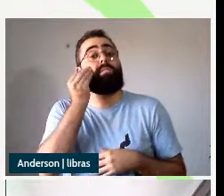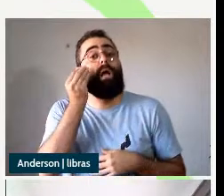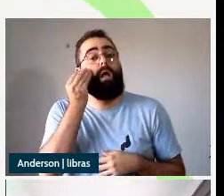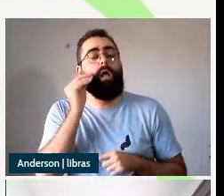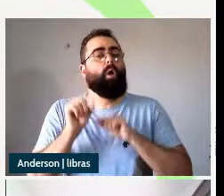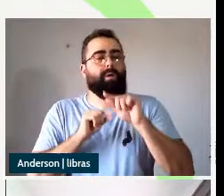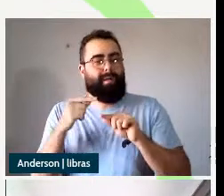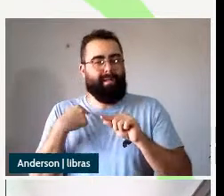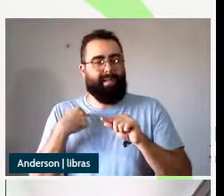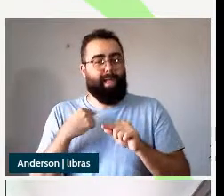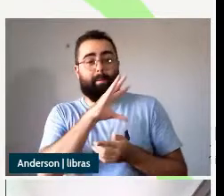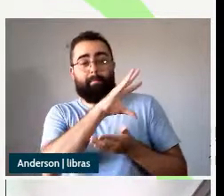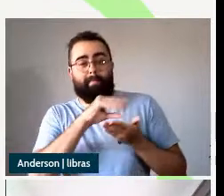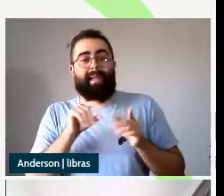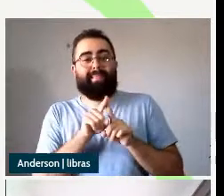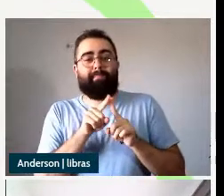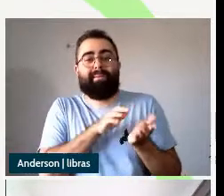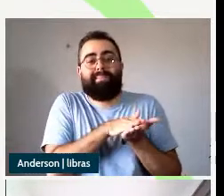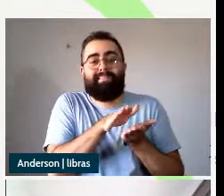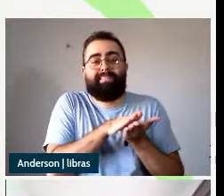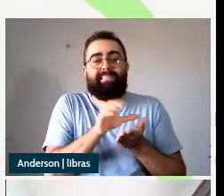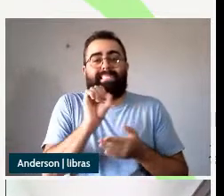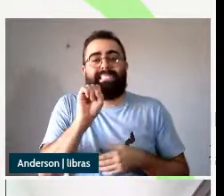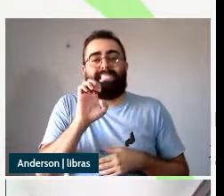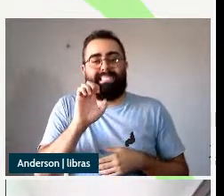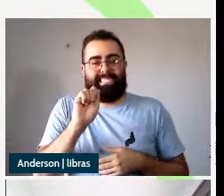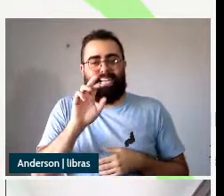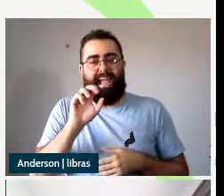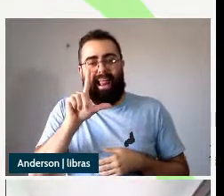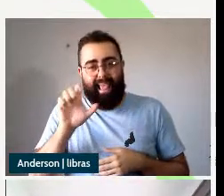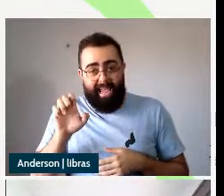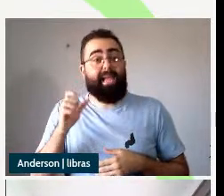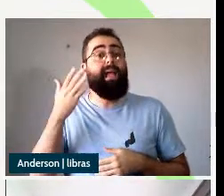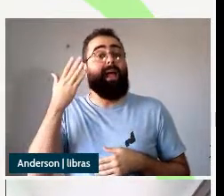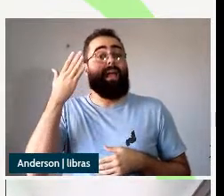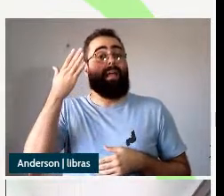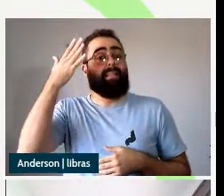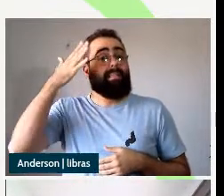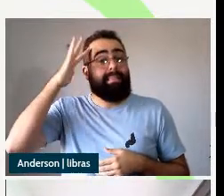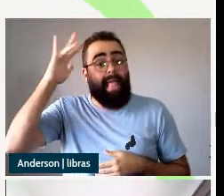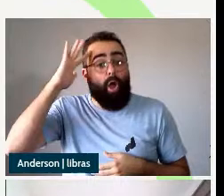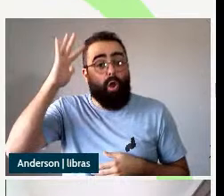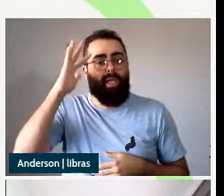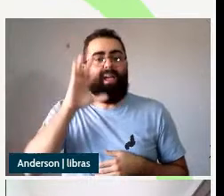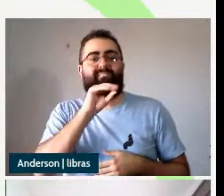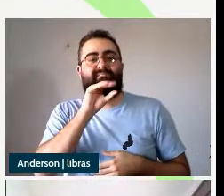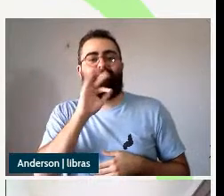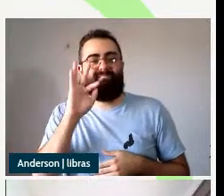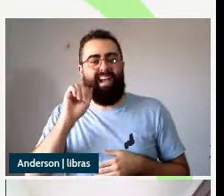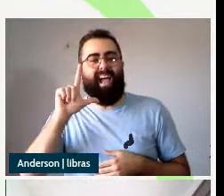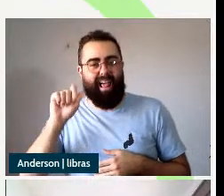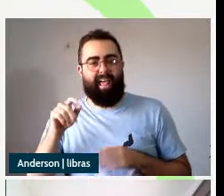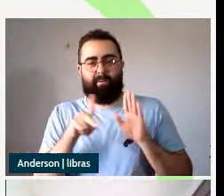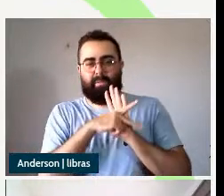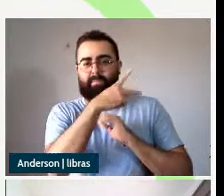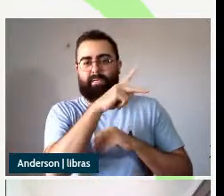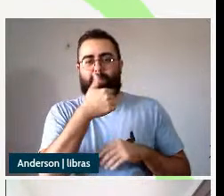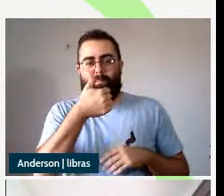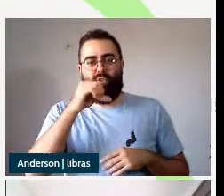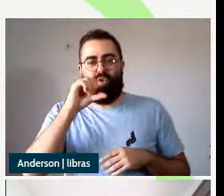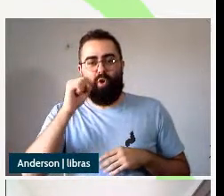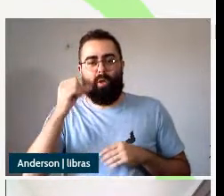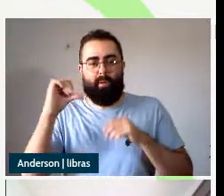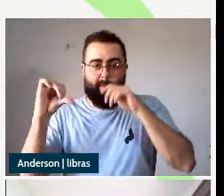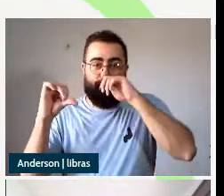Searle and the speech act theory to try to show to you that if we really want to understand how any works, we